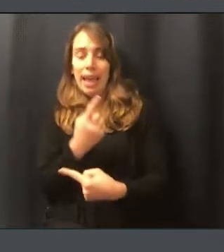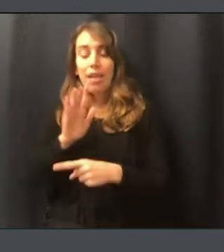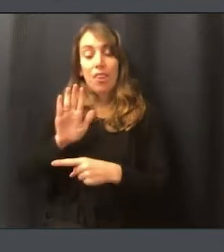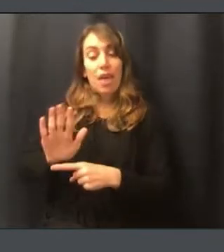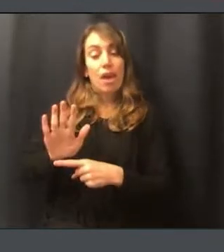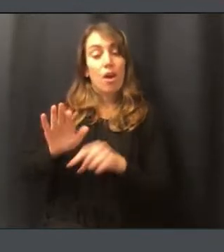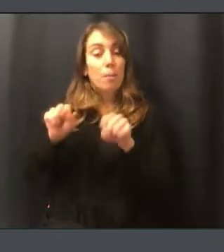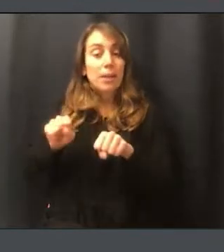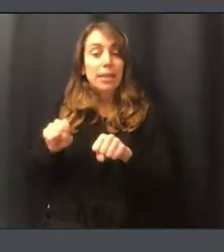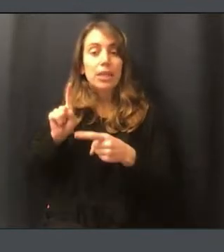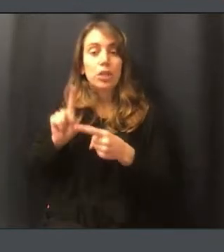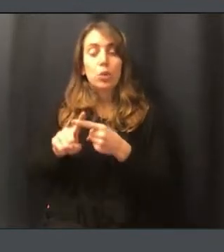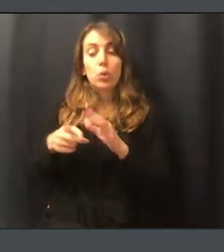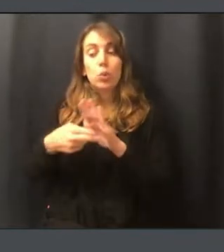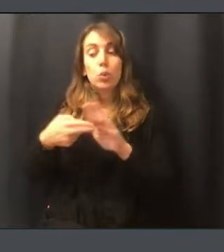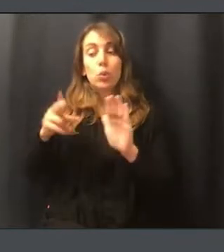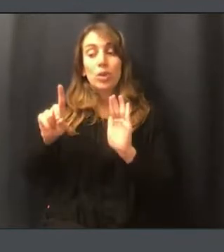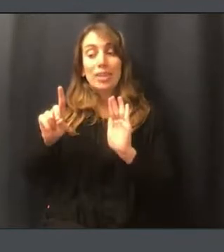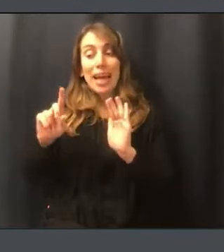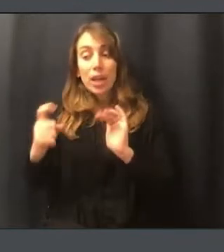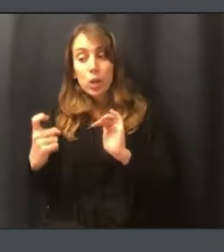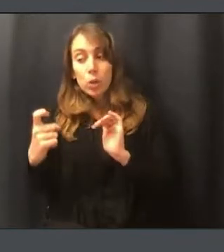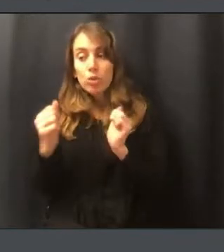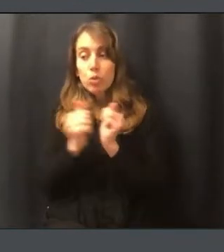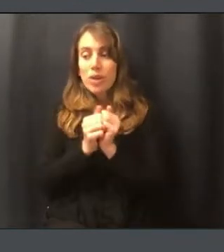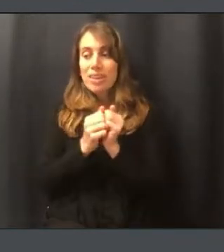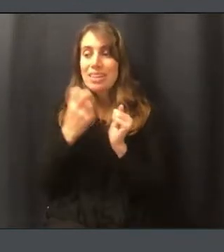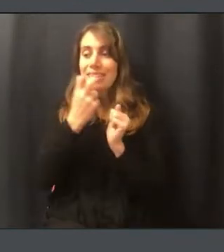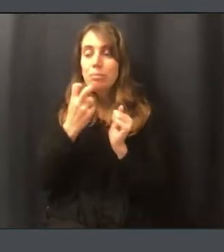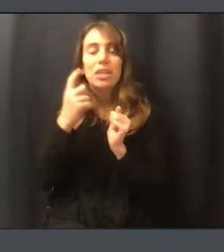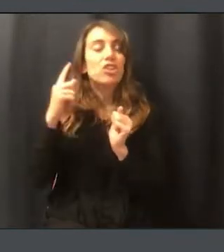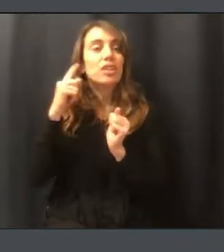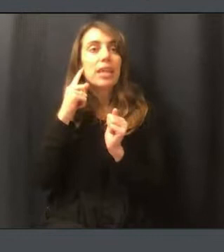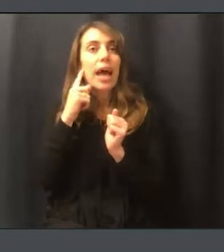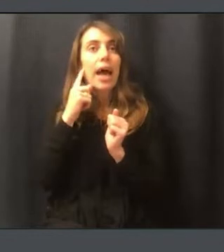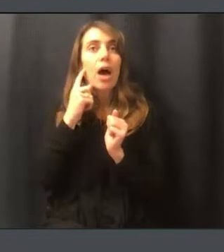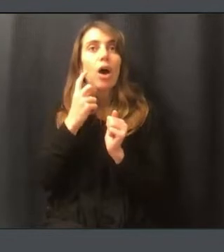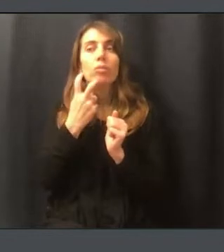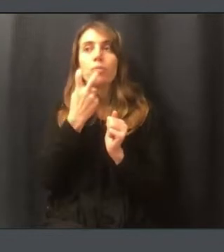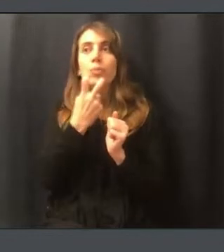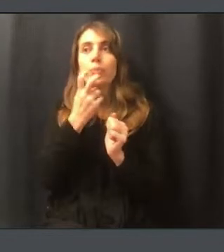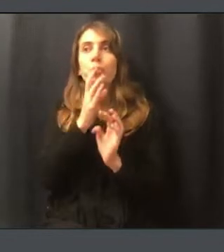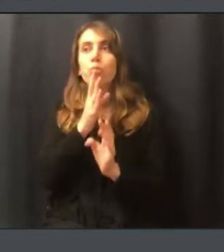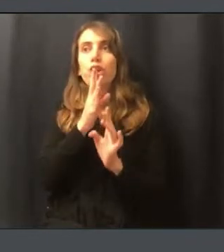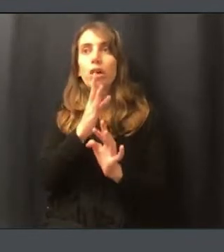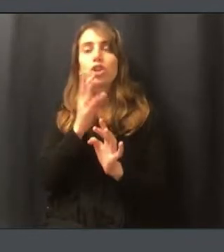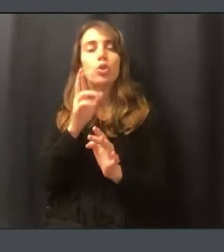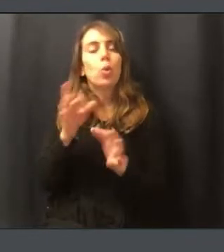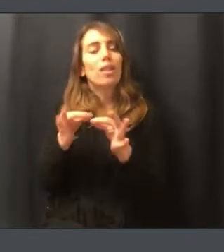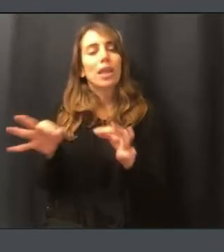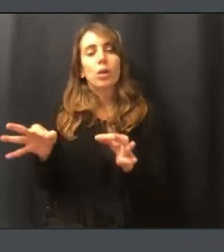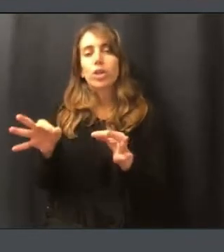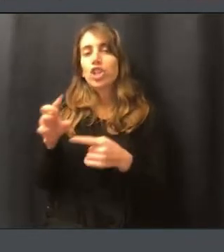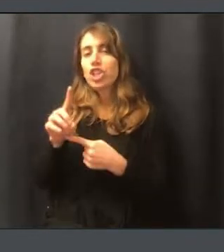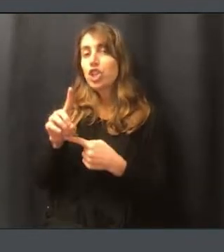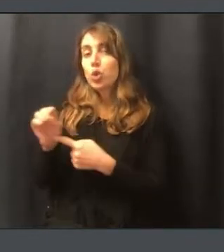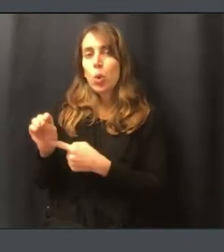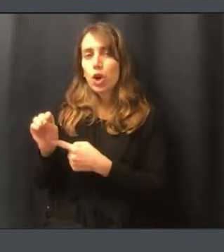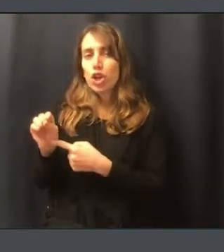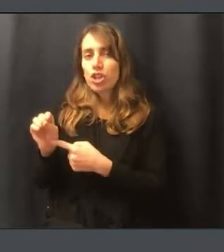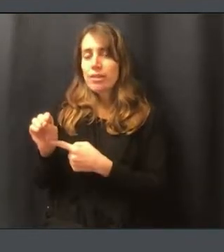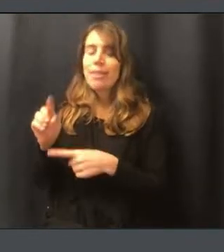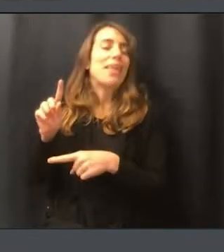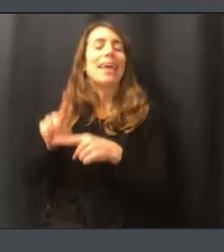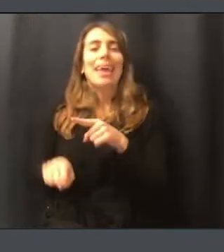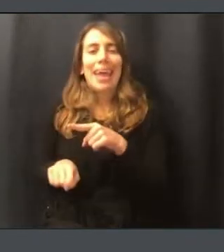diagnose bilingual kids with speech sound production or language disorders, they feel that they can't do that very, very reliably, right? And